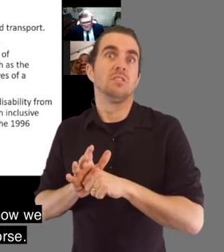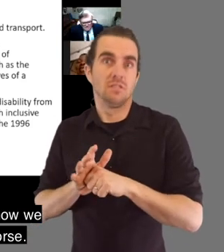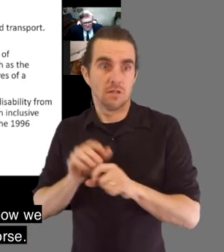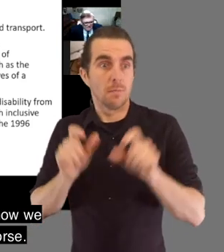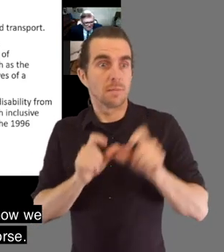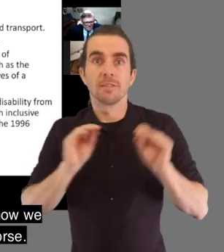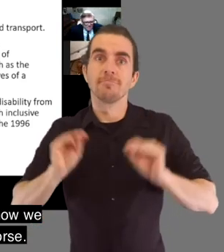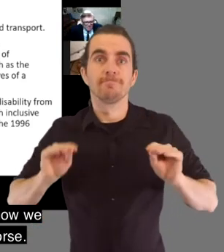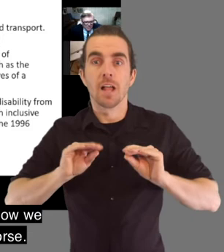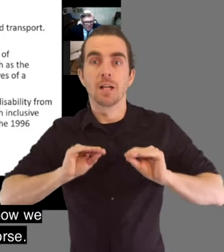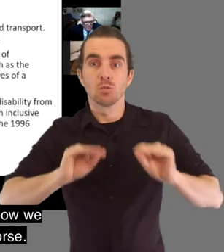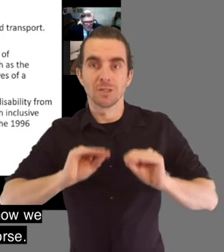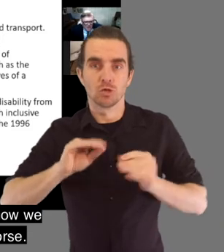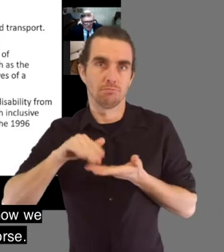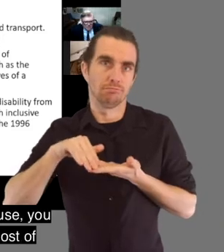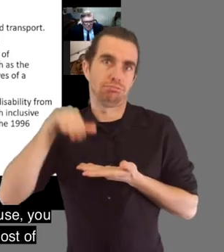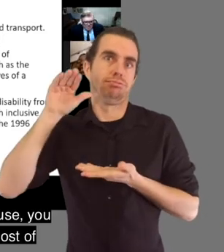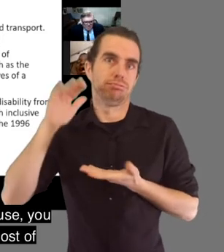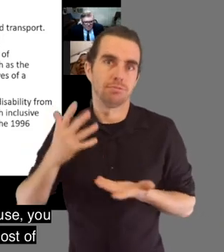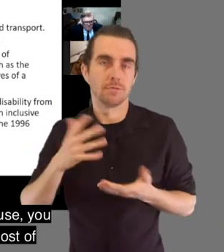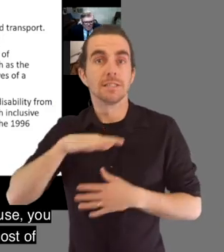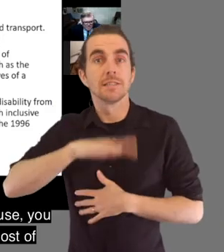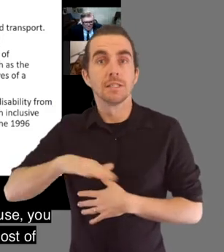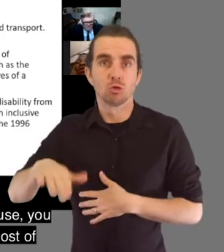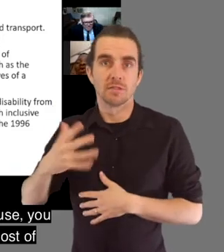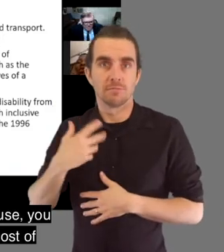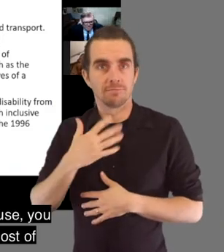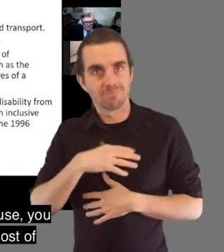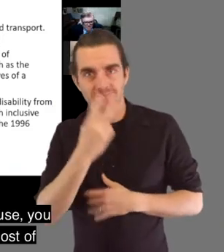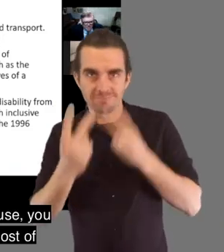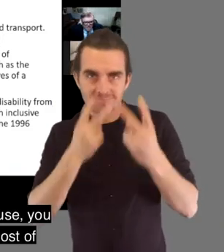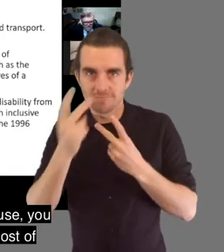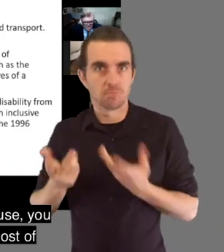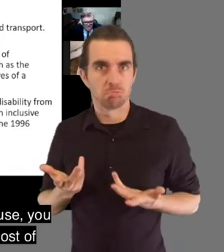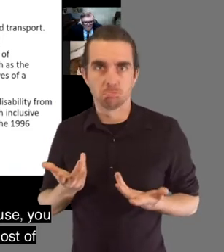COVID-19, it's even worse. Children now they're expected to use,